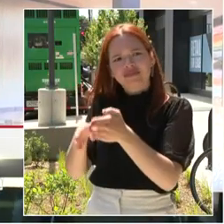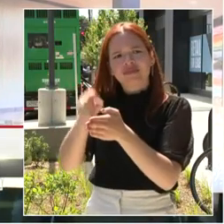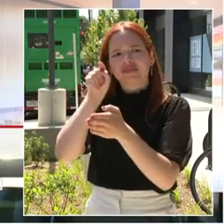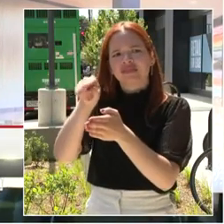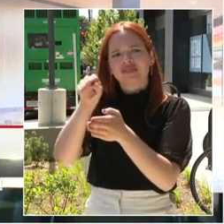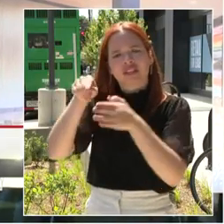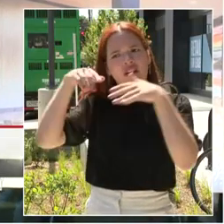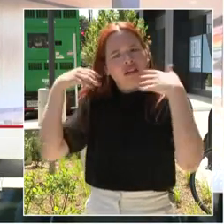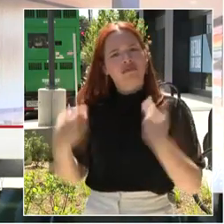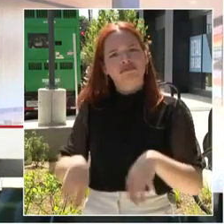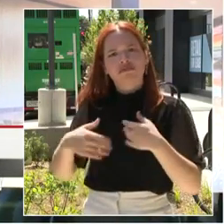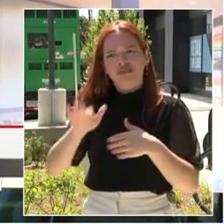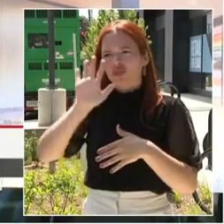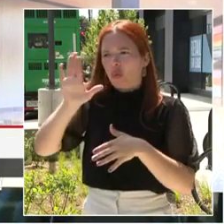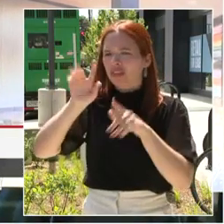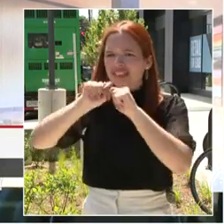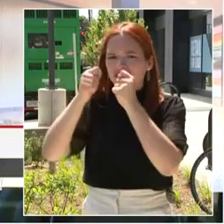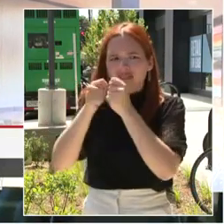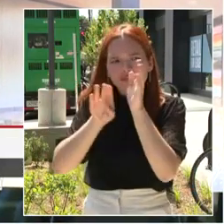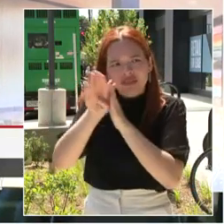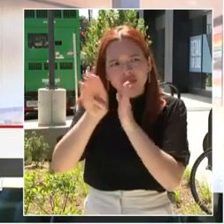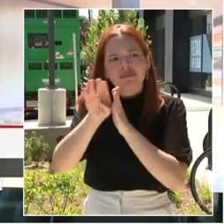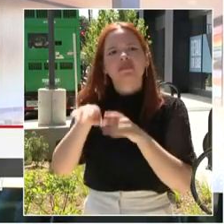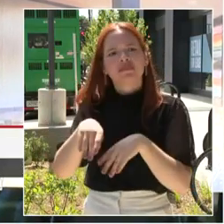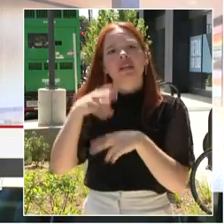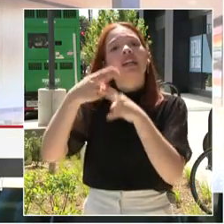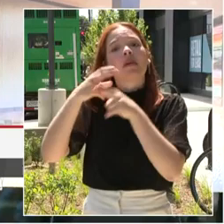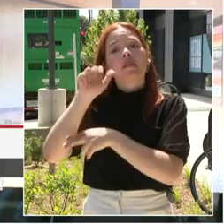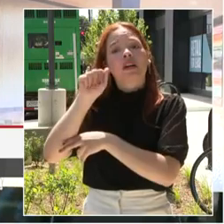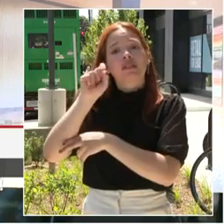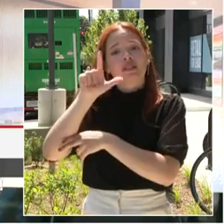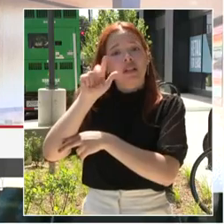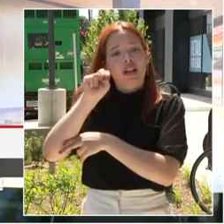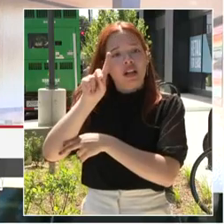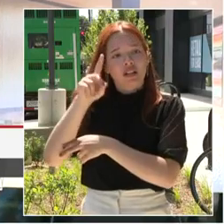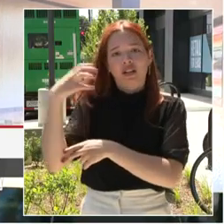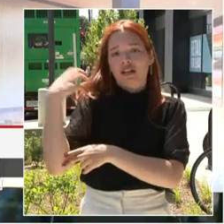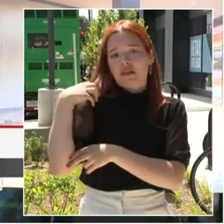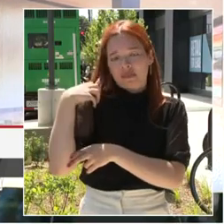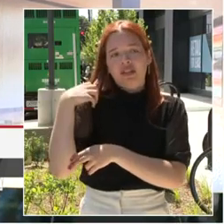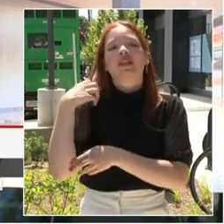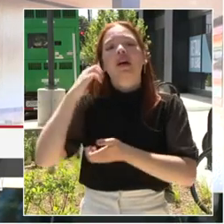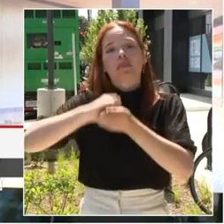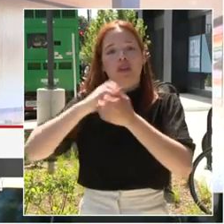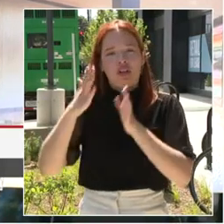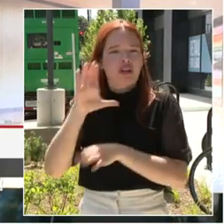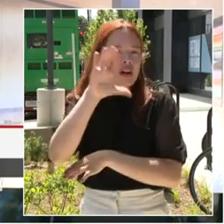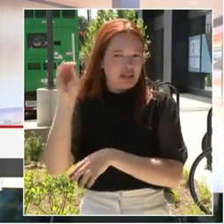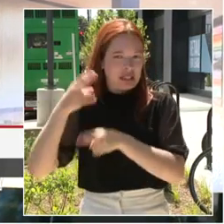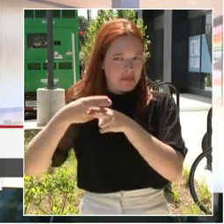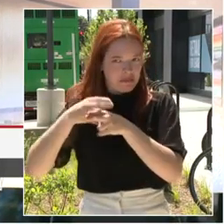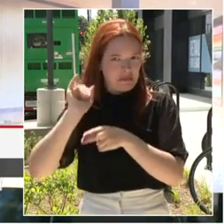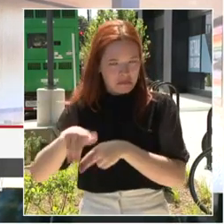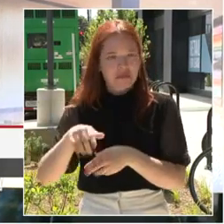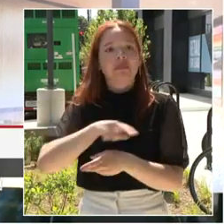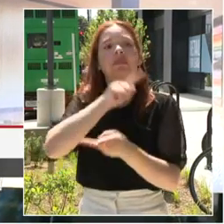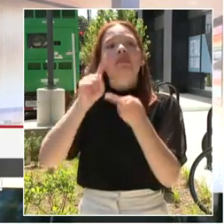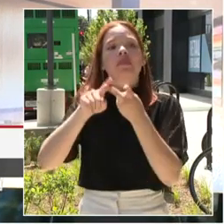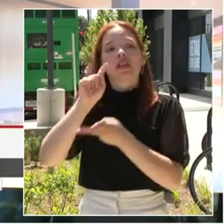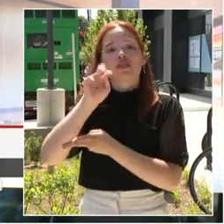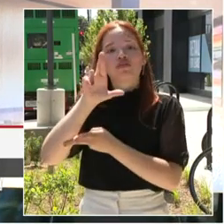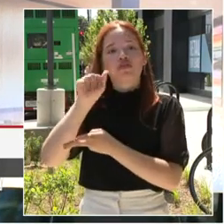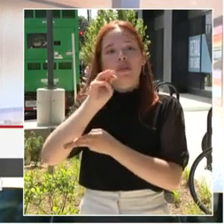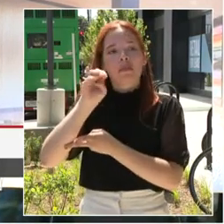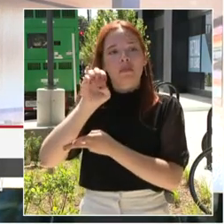Aslan Capital Partners, Trammell Crow, and Goldman Sachs, who together built and will